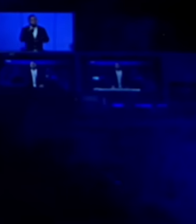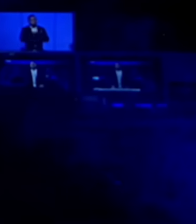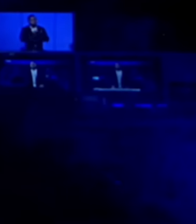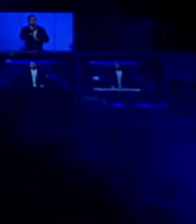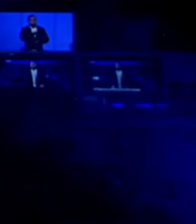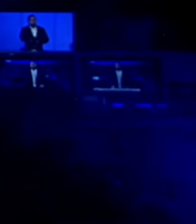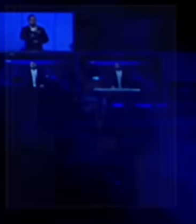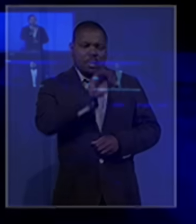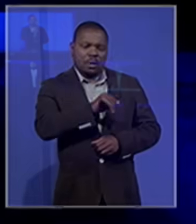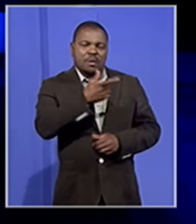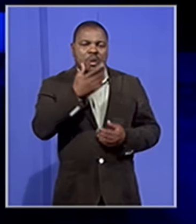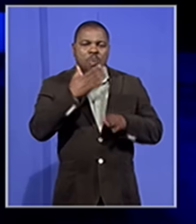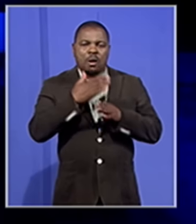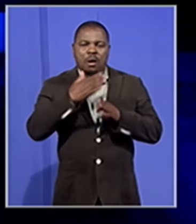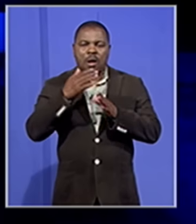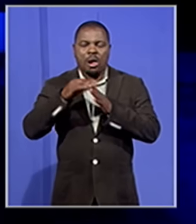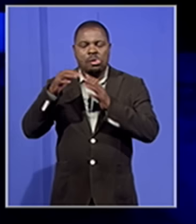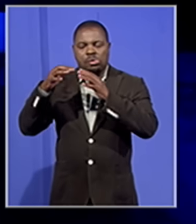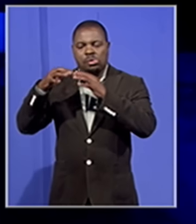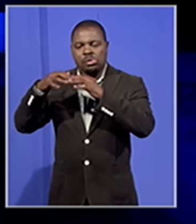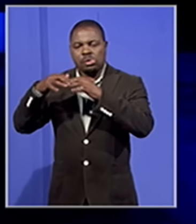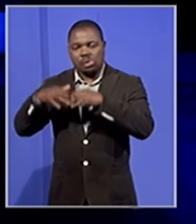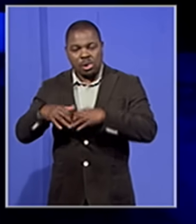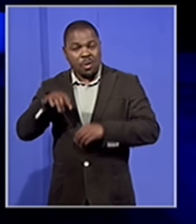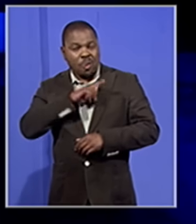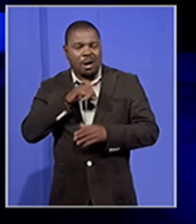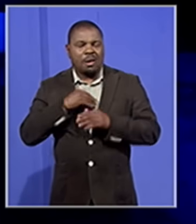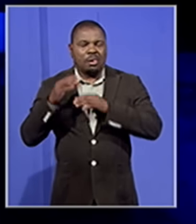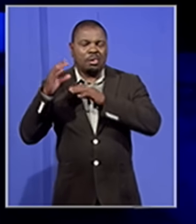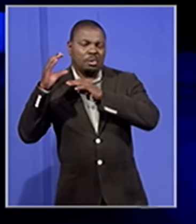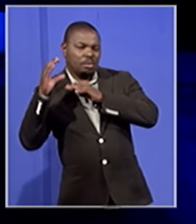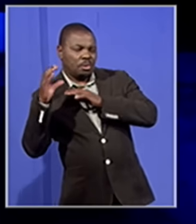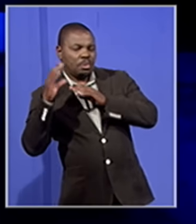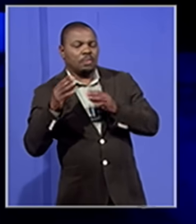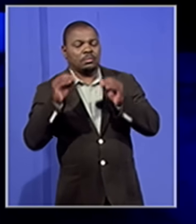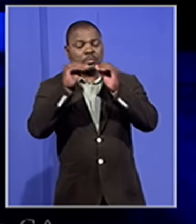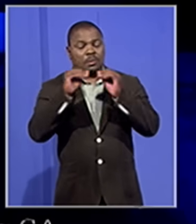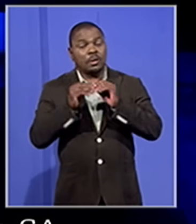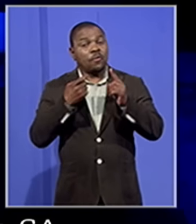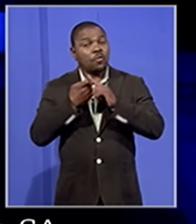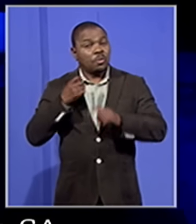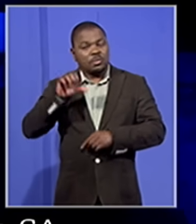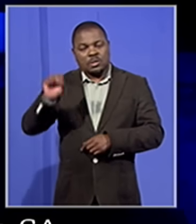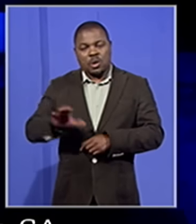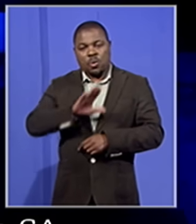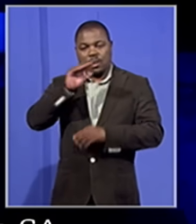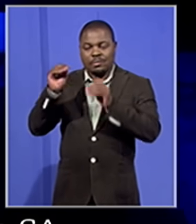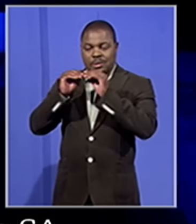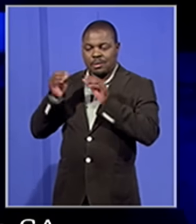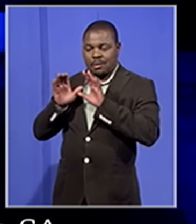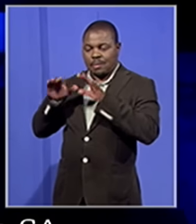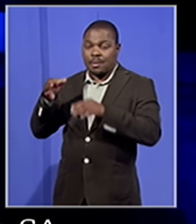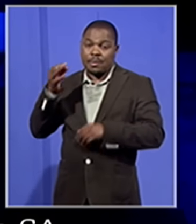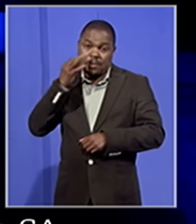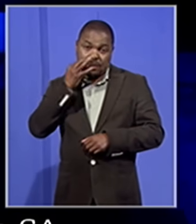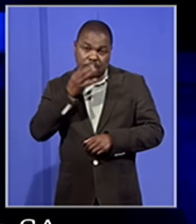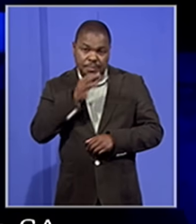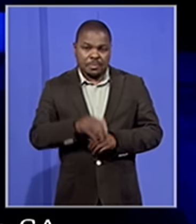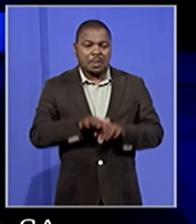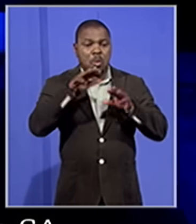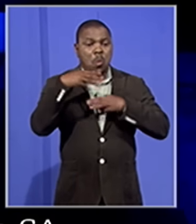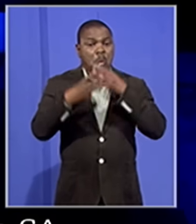ka ho arolelana mesebetsi e leng sesupo sa hore o imetswe. Dipalopalo tse phatlaladitsweng ke Statistics South Africa di supa ha palo ya batho ba sebetsang